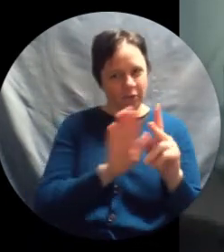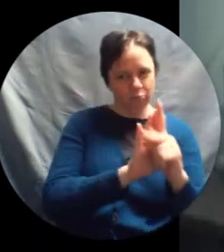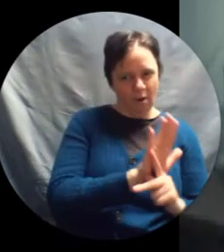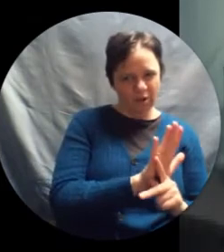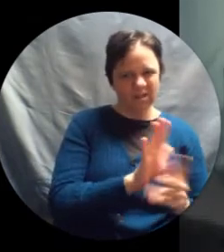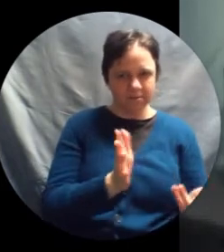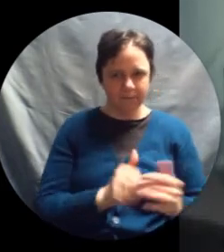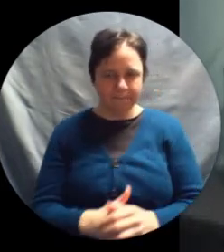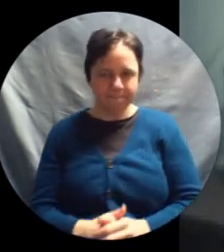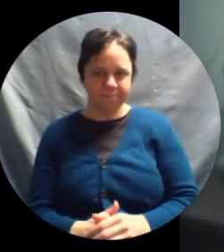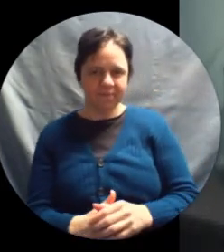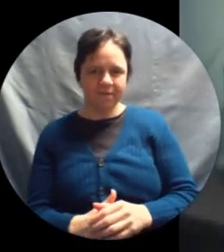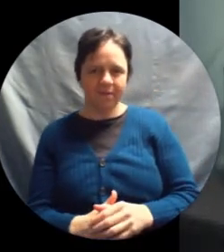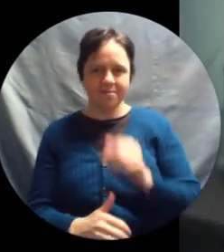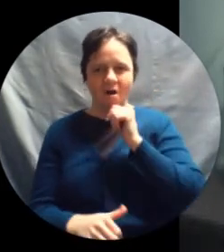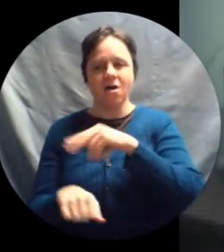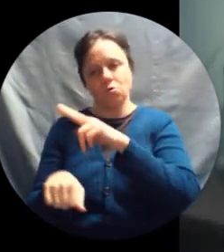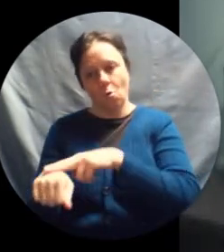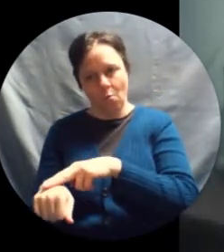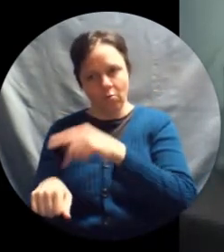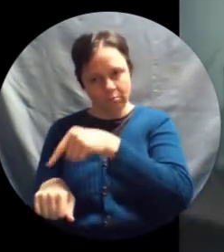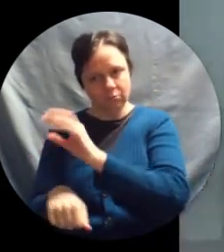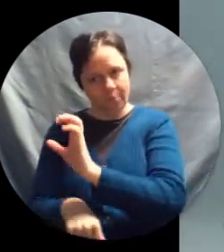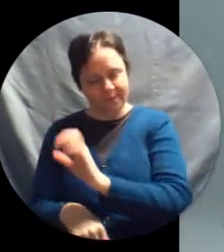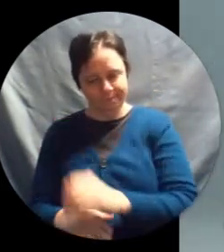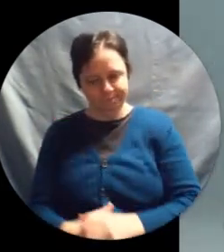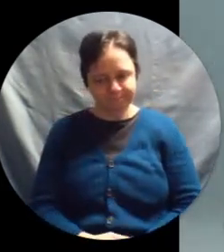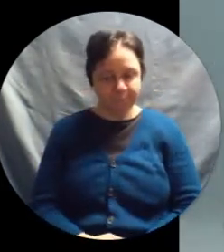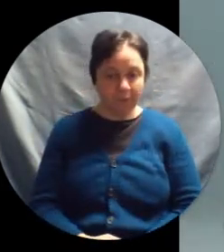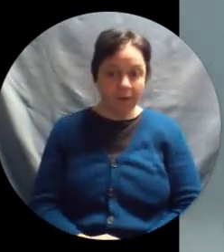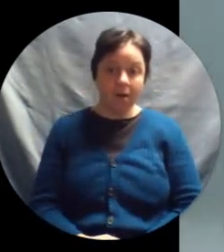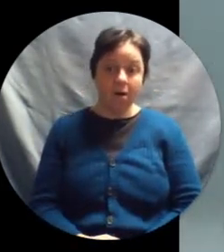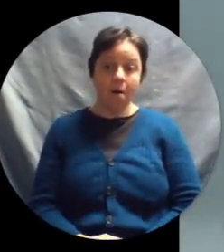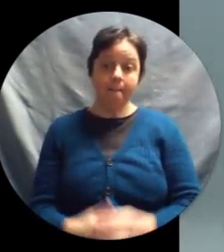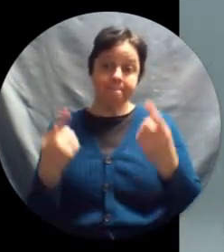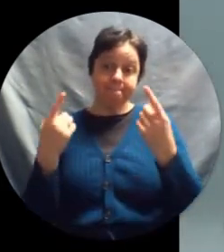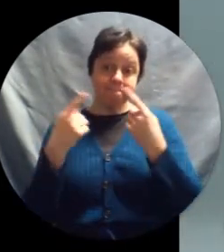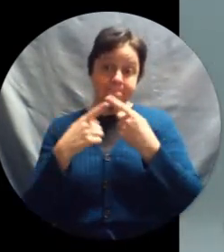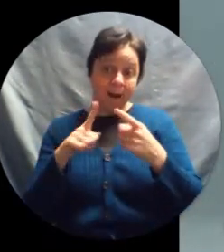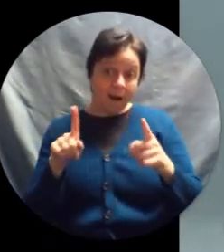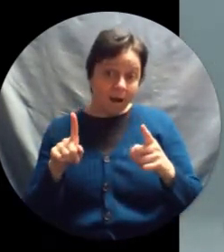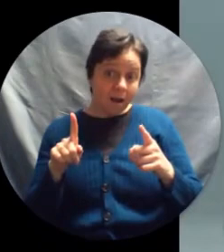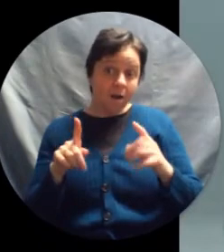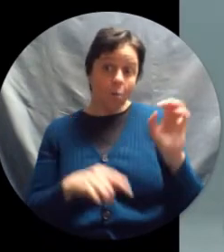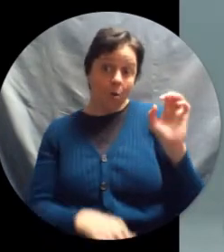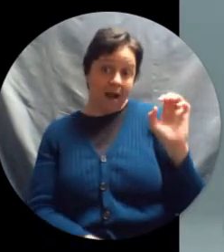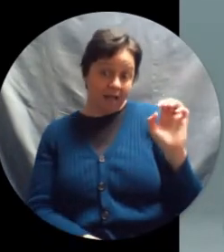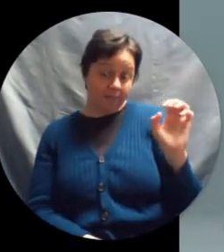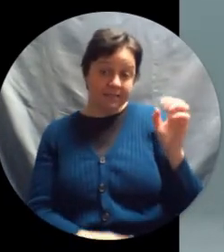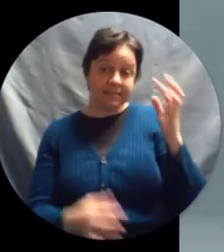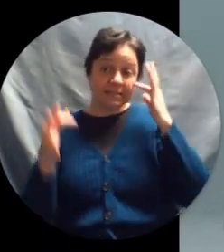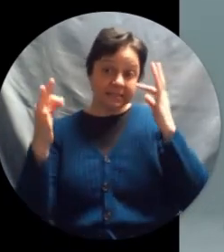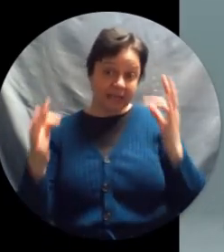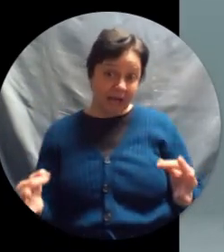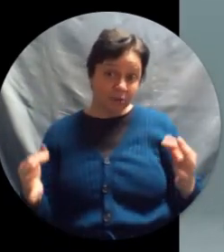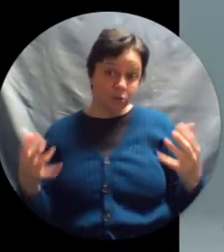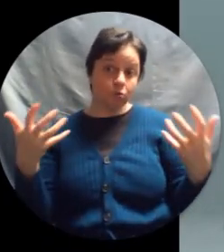normal, what you would ever find everyday carbon. But when elements do decide to combine, they can